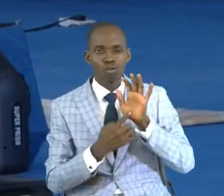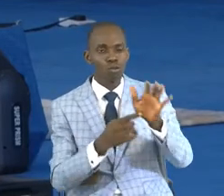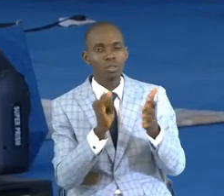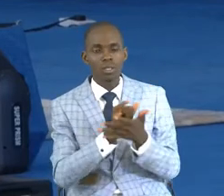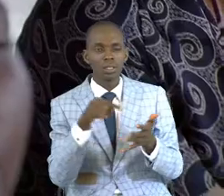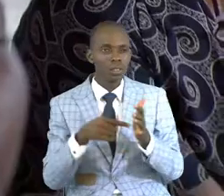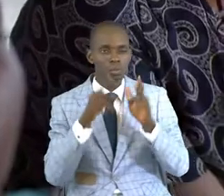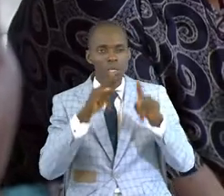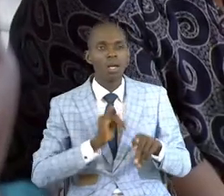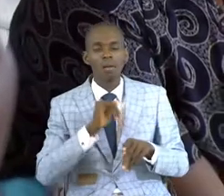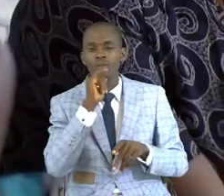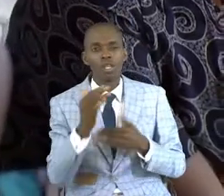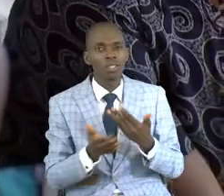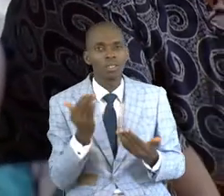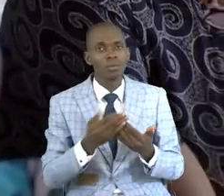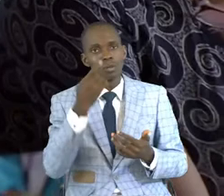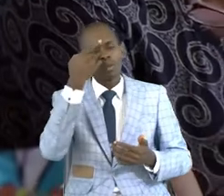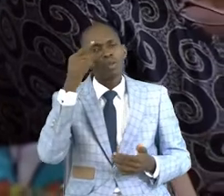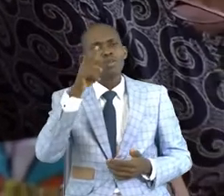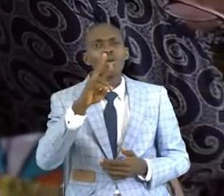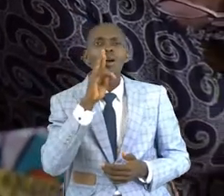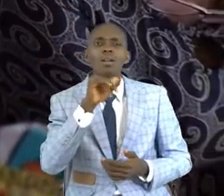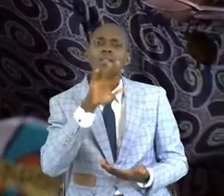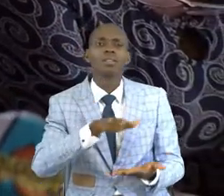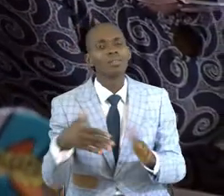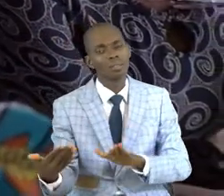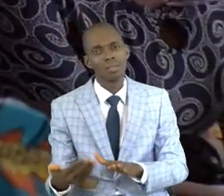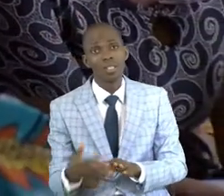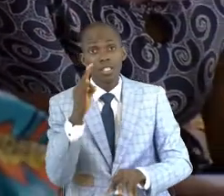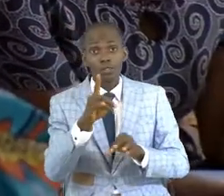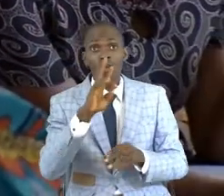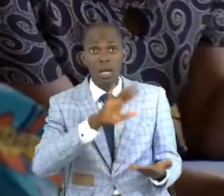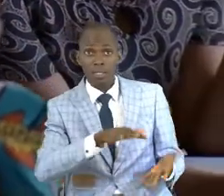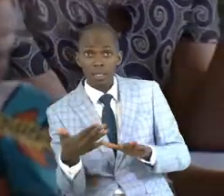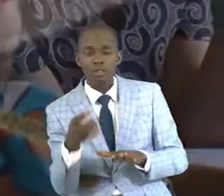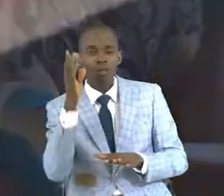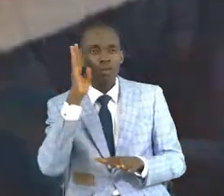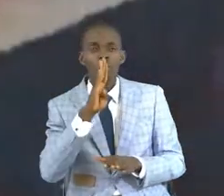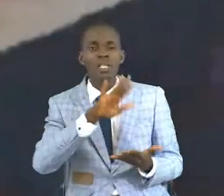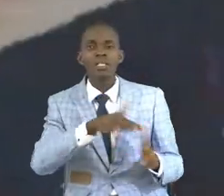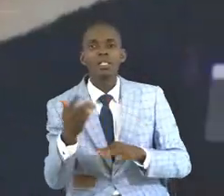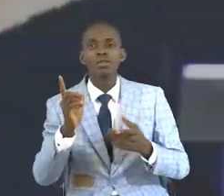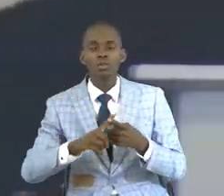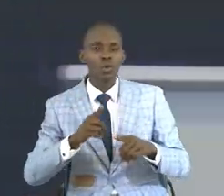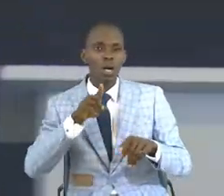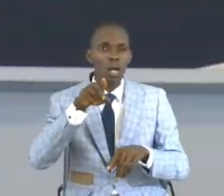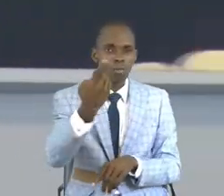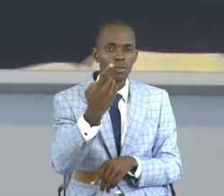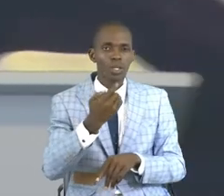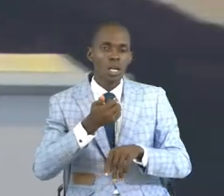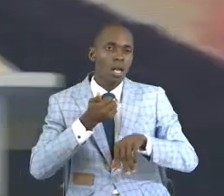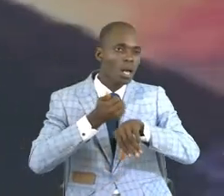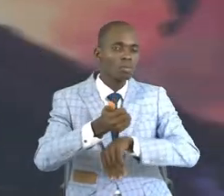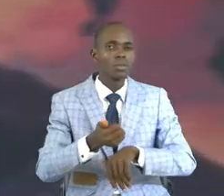dead. When you are dead, you are dead to insult, you are dead to slander, you are dead to abuse, you